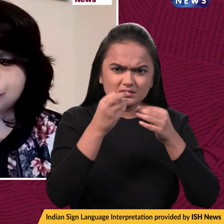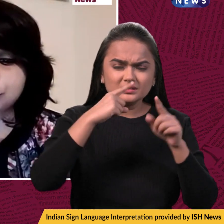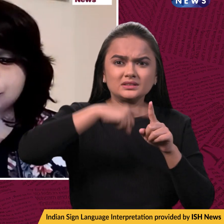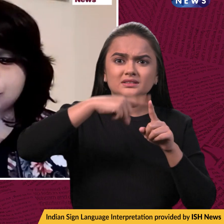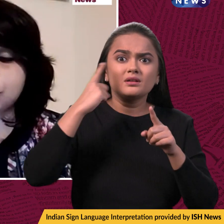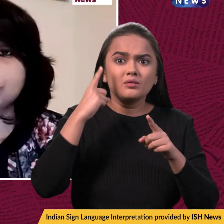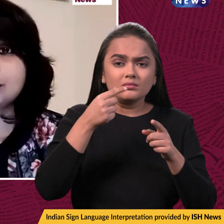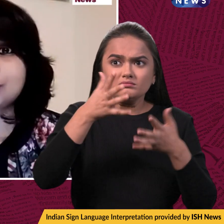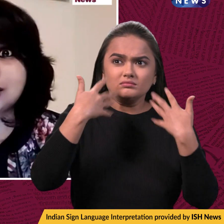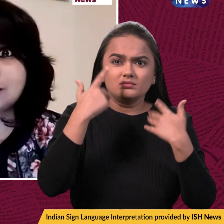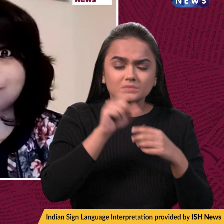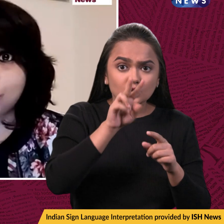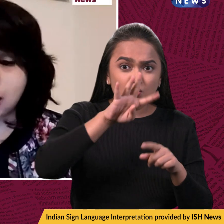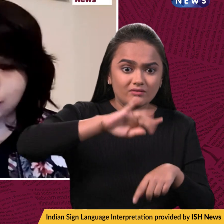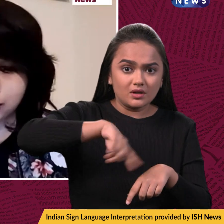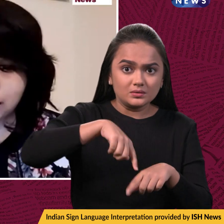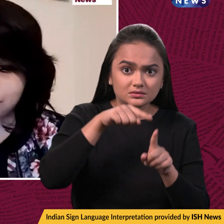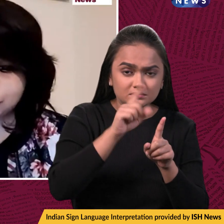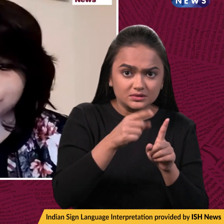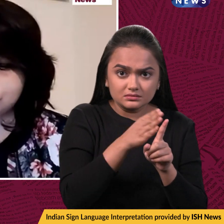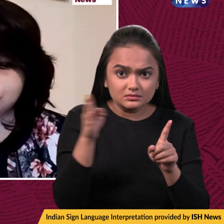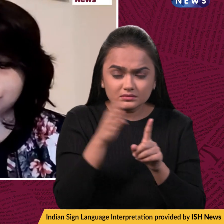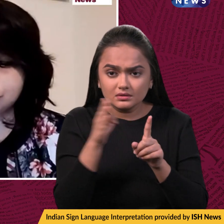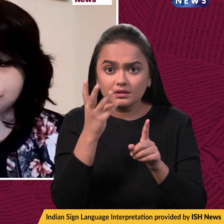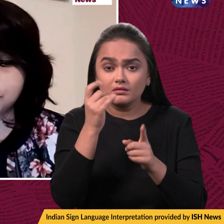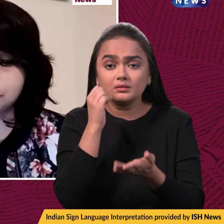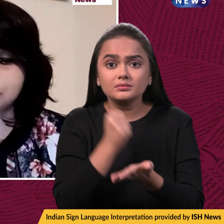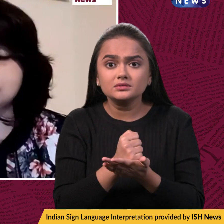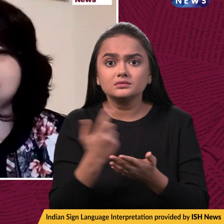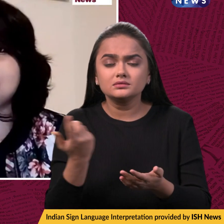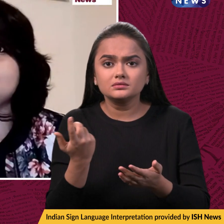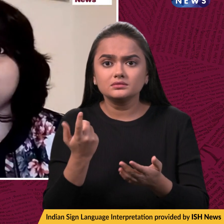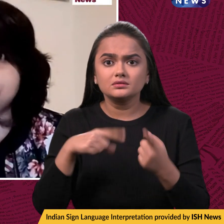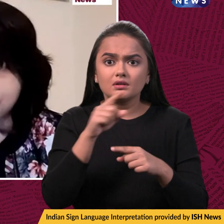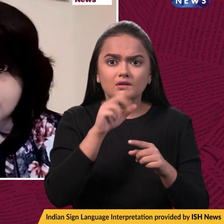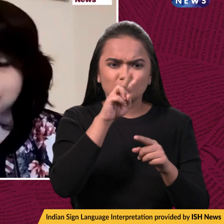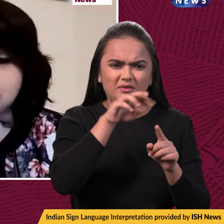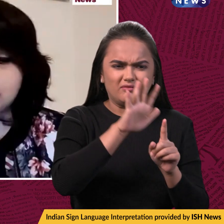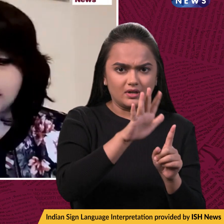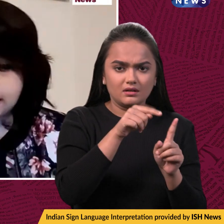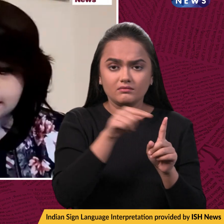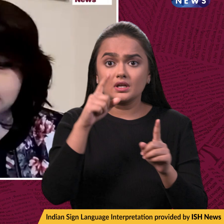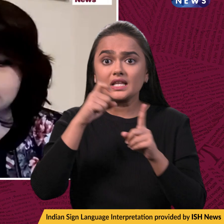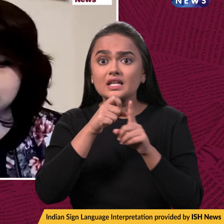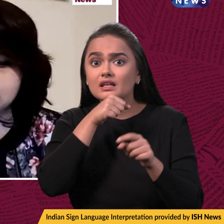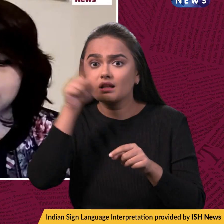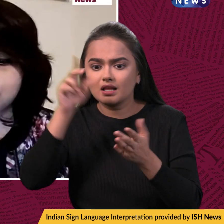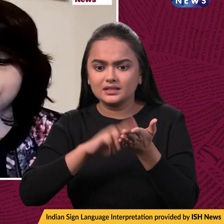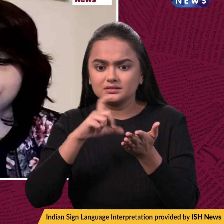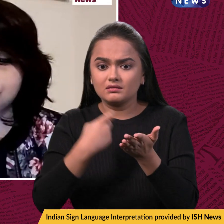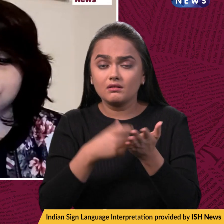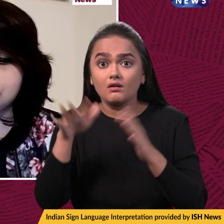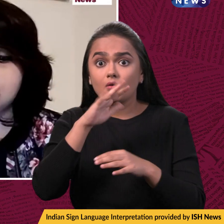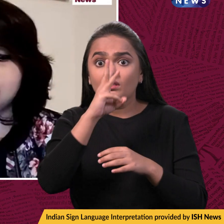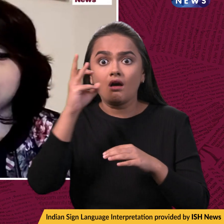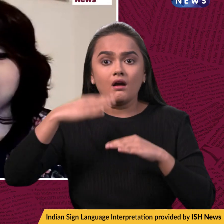Central Pollution Control Board, the 24-hour average concentration of particles known as PM2.5 in Delhi-NCR